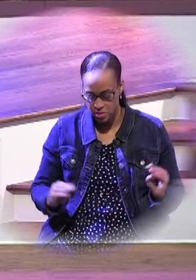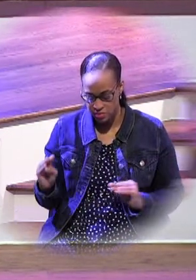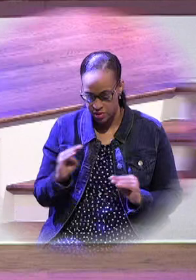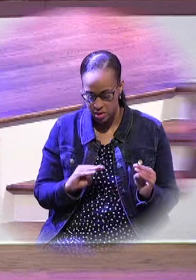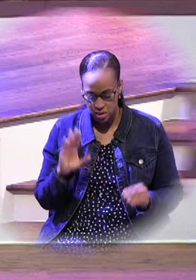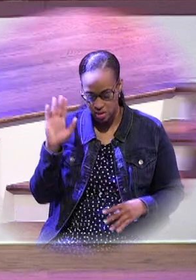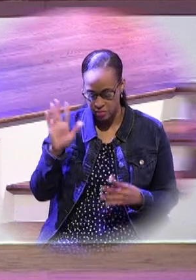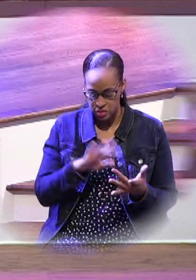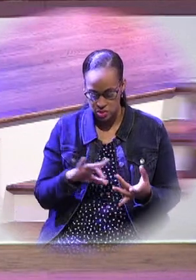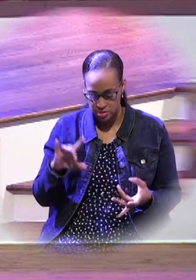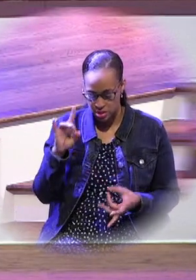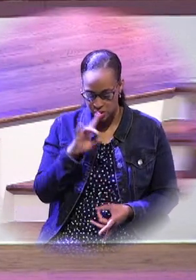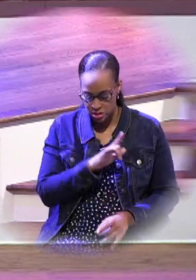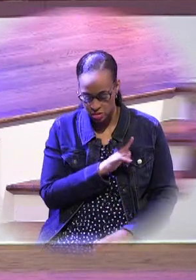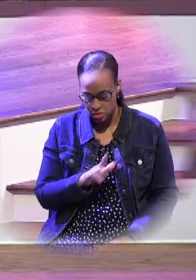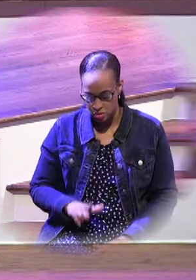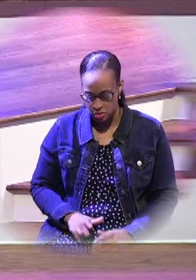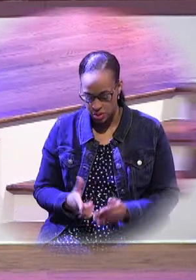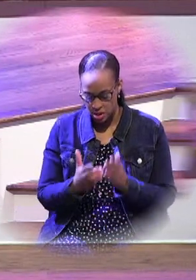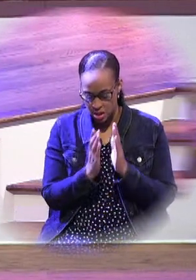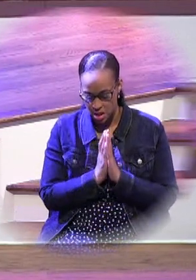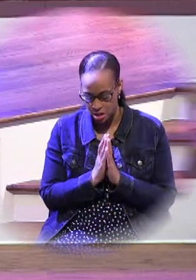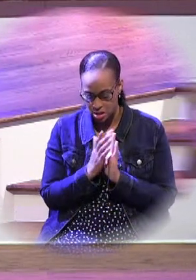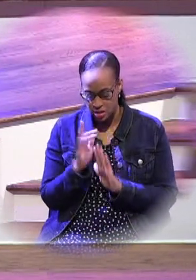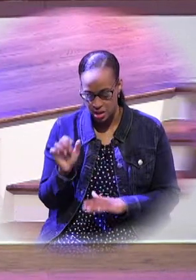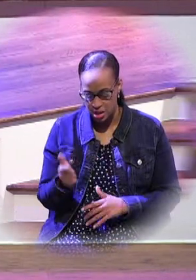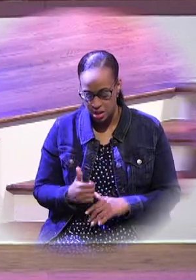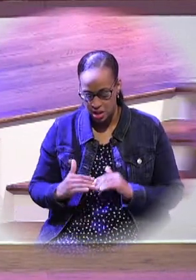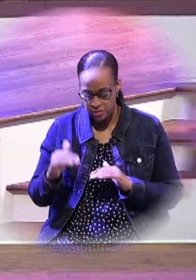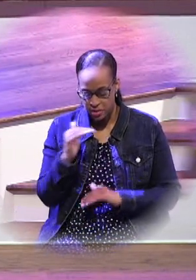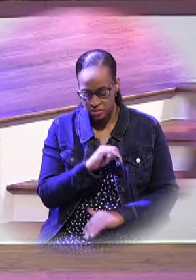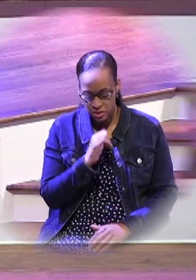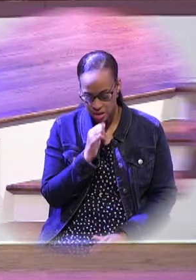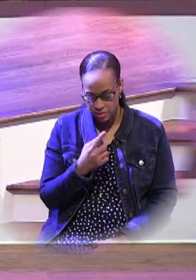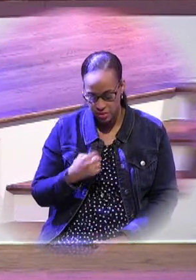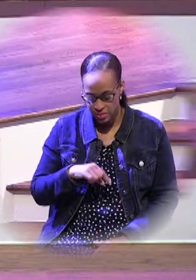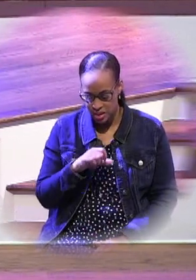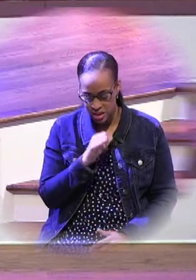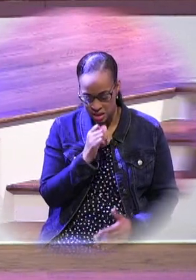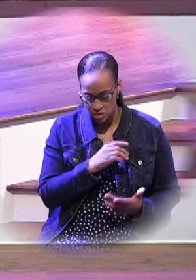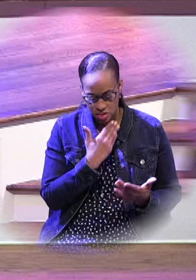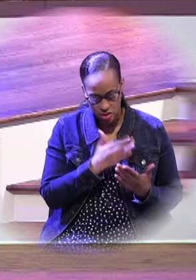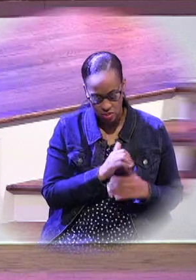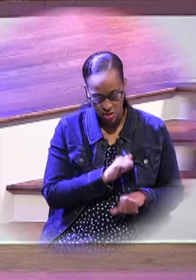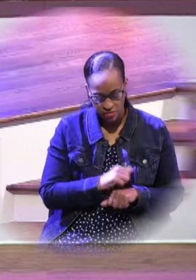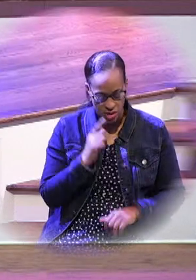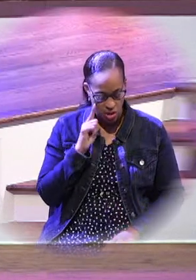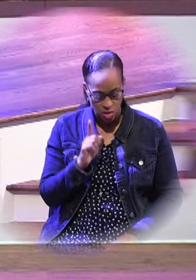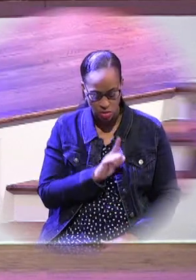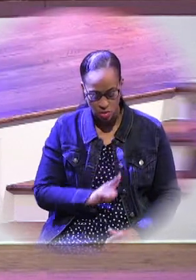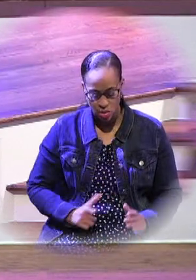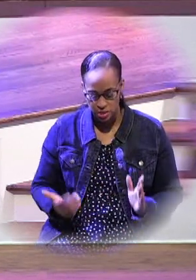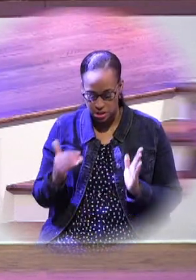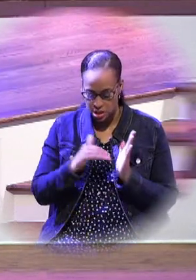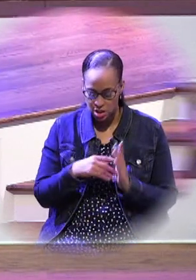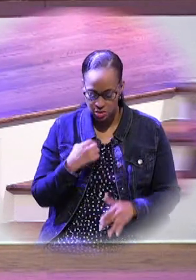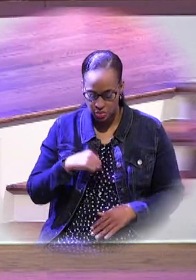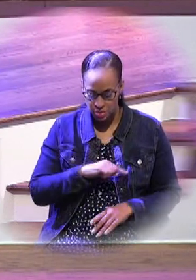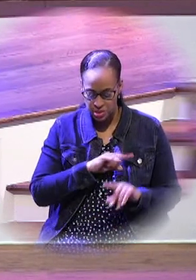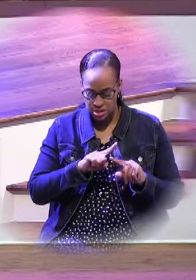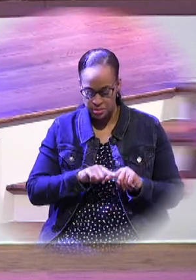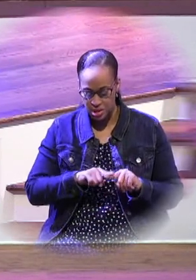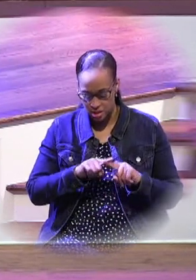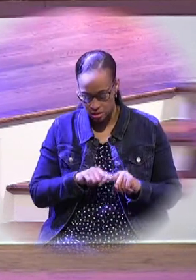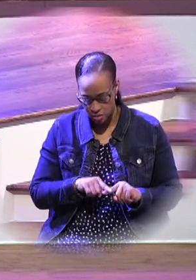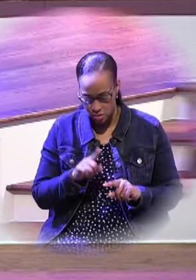your Spirit. And so, Lord, what we ask more than anything else is not that we would do a good work for you, but that, Lord, once again, we would depend